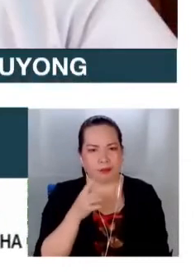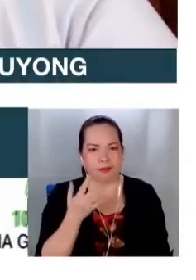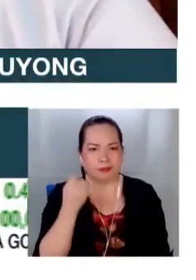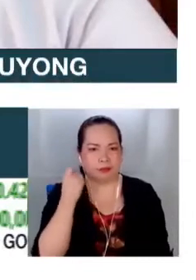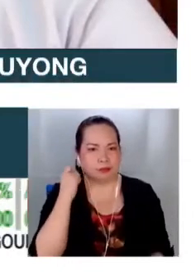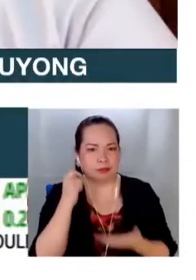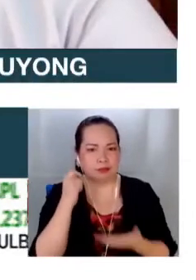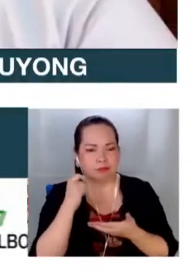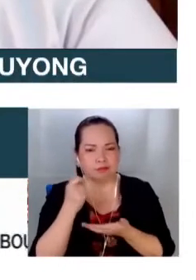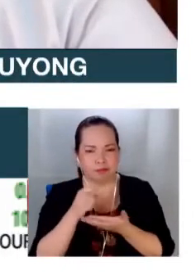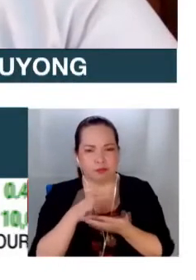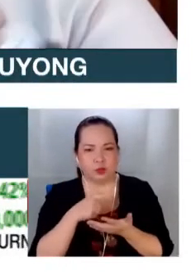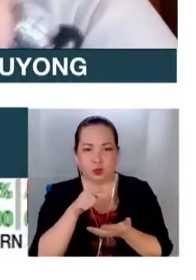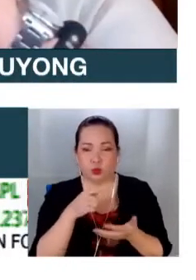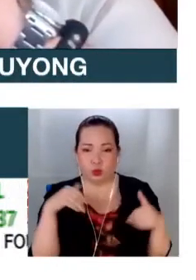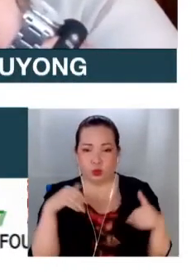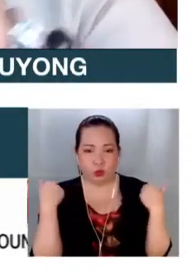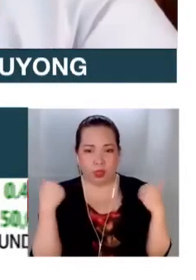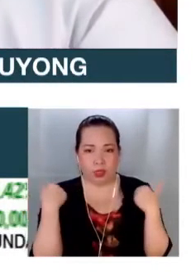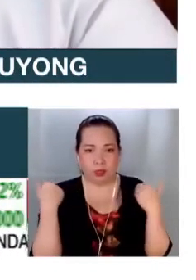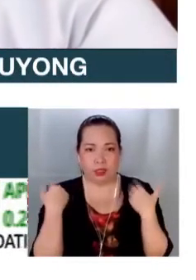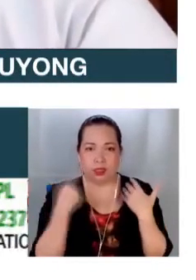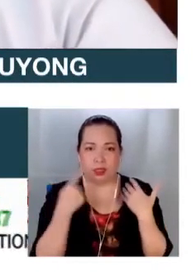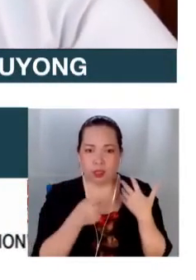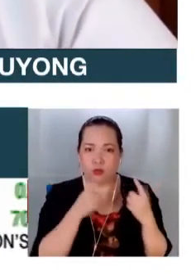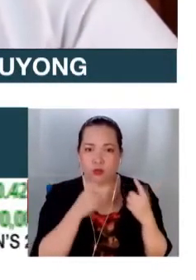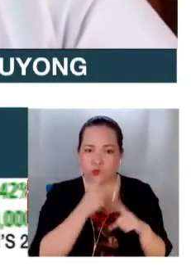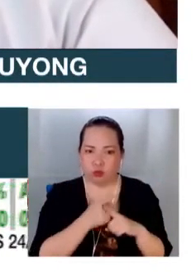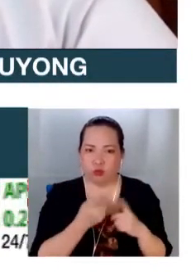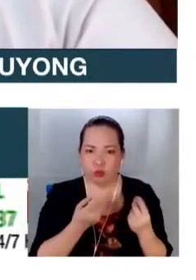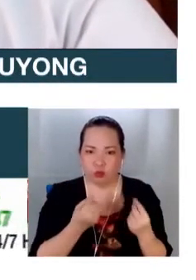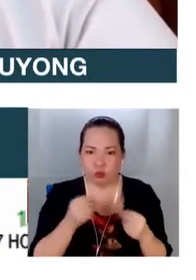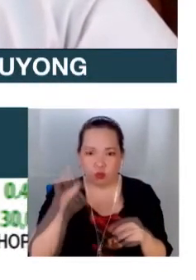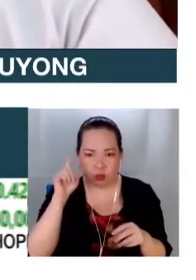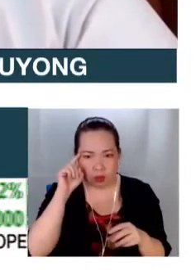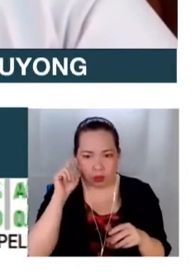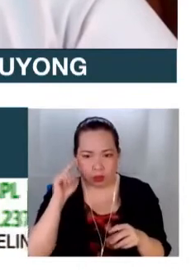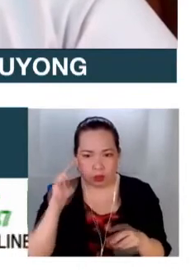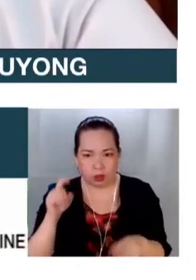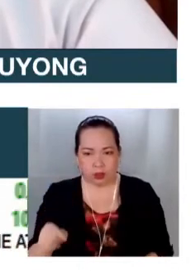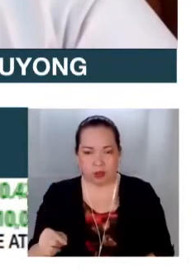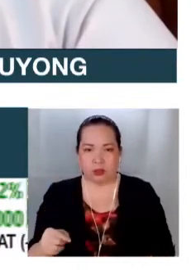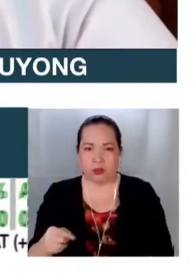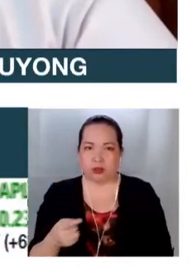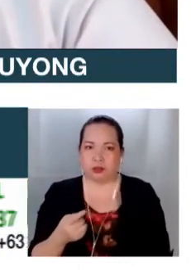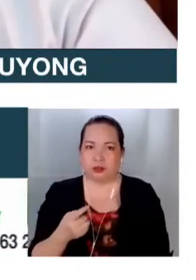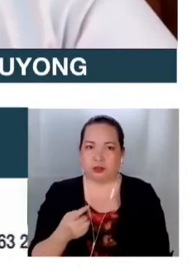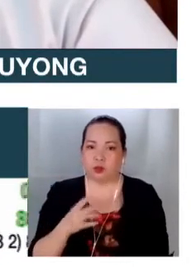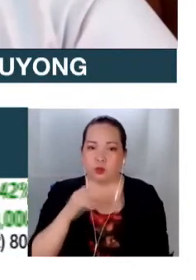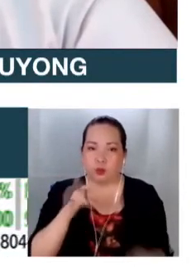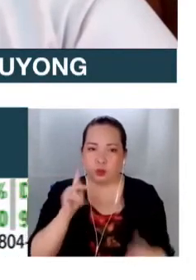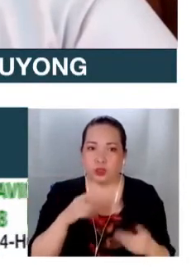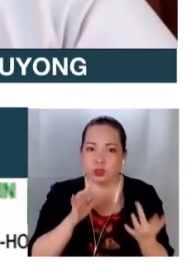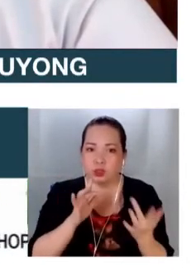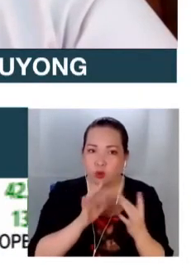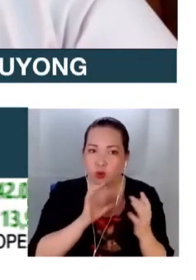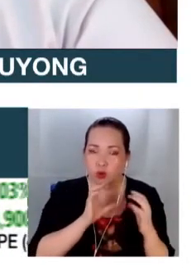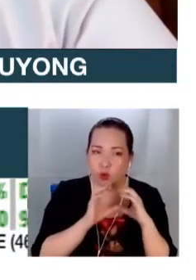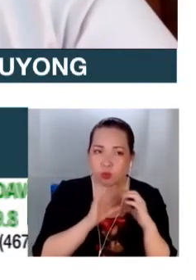you are a young person and you're sexually active, the last person you'd want to talk to about it, in some